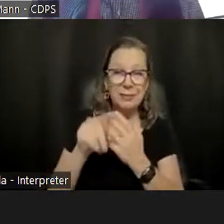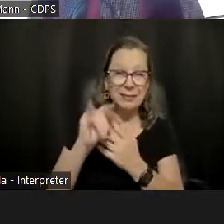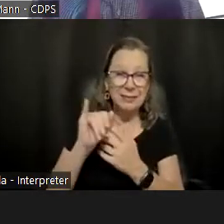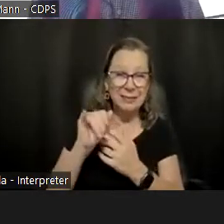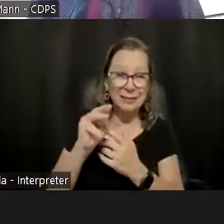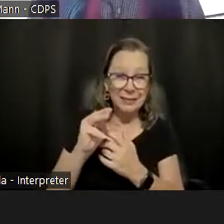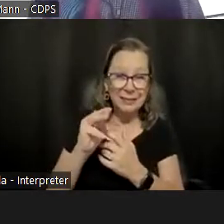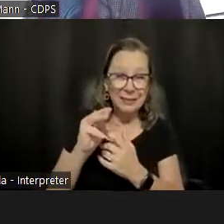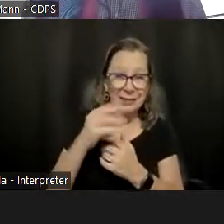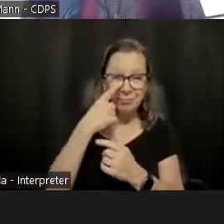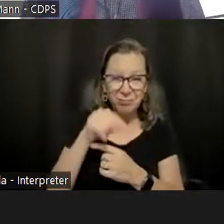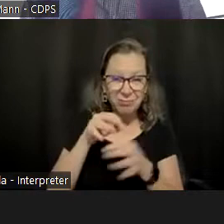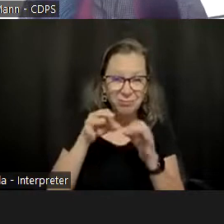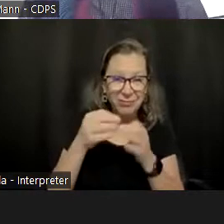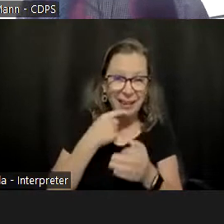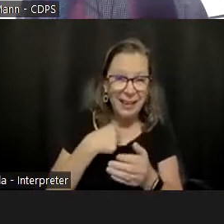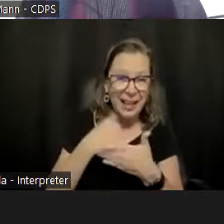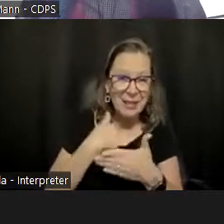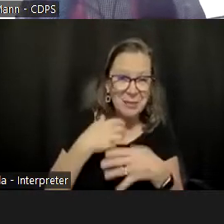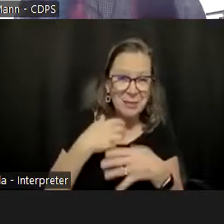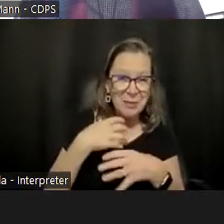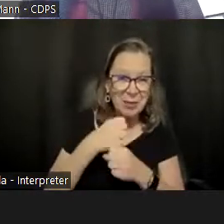that acronym is. Yes, this is